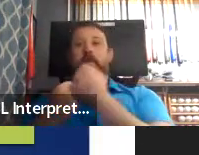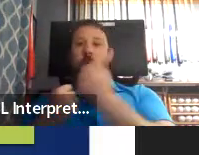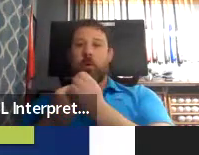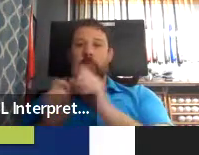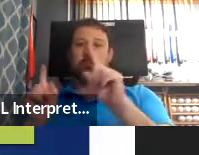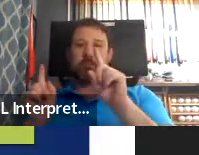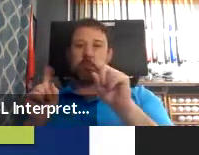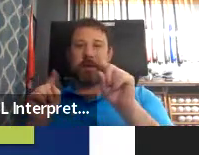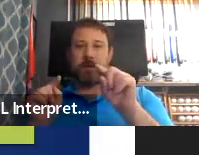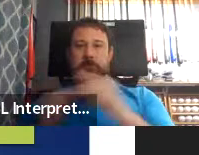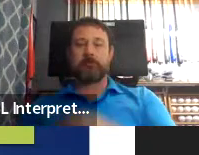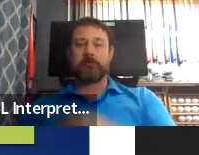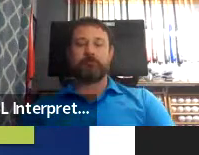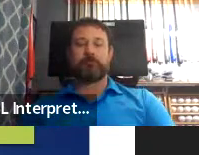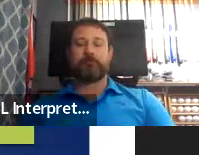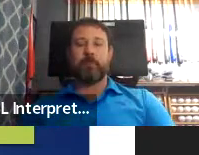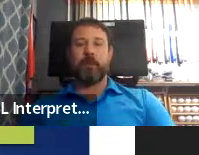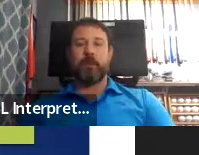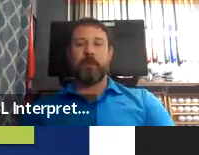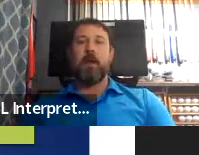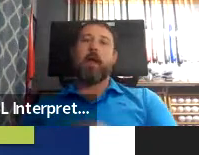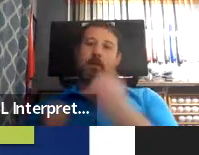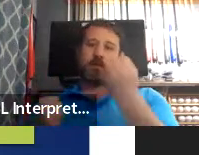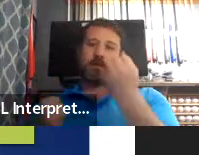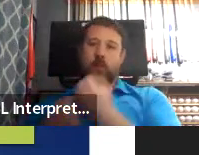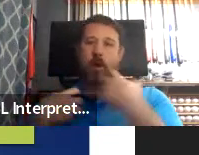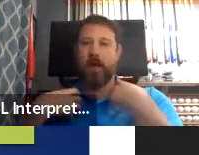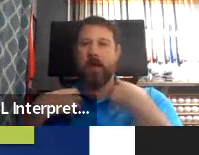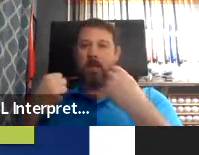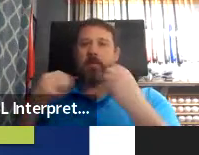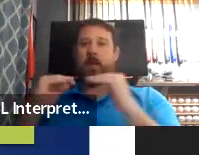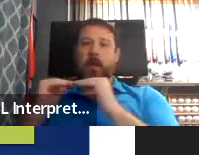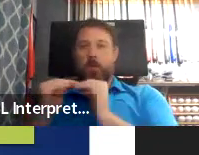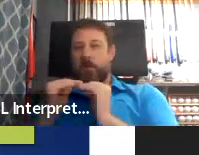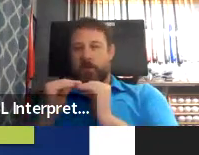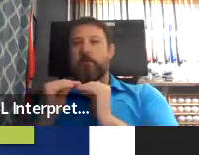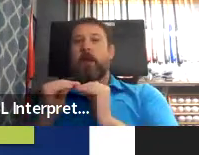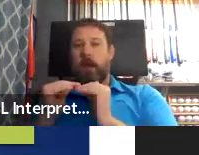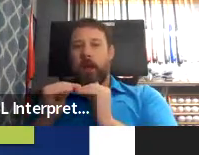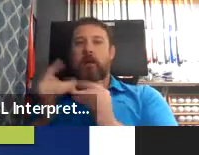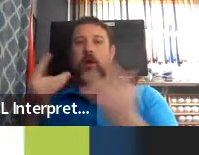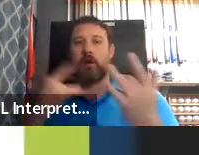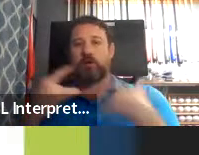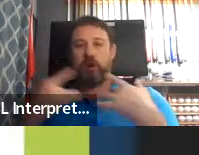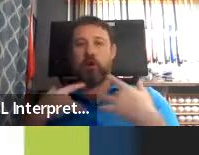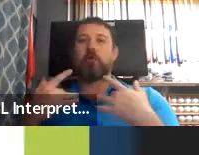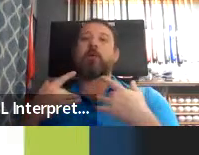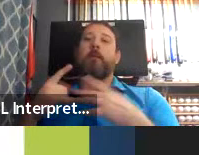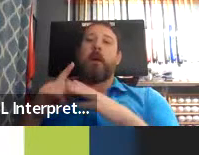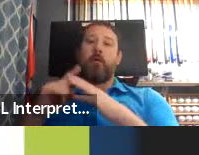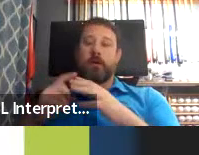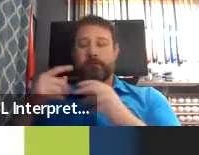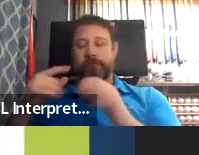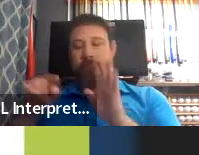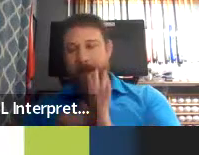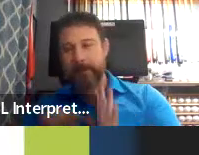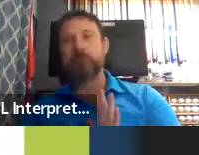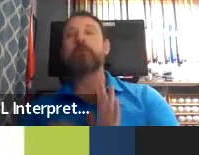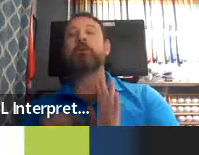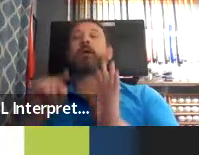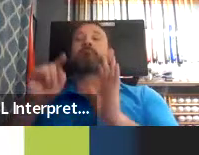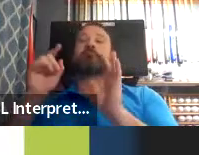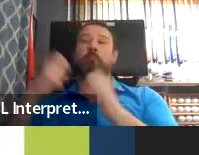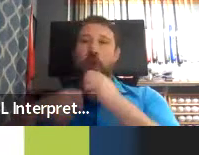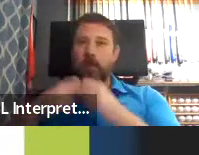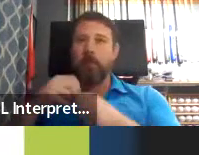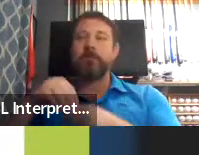attendance. And we also support health equity and are very concerned about health disparities. We